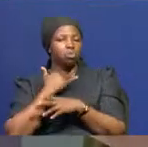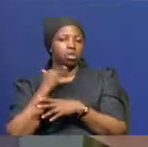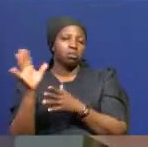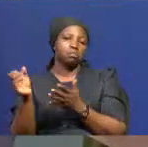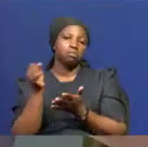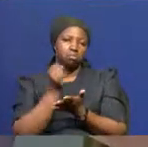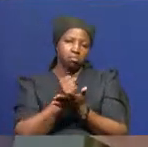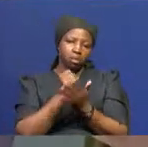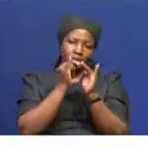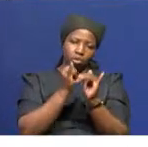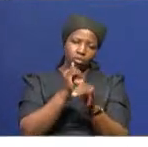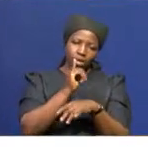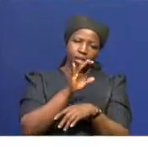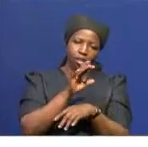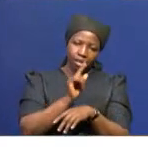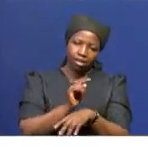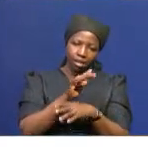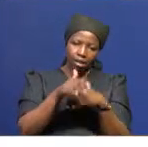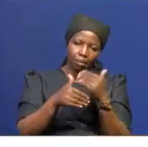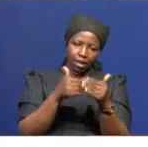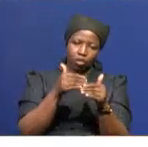ICT materials, the laptops, the